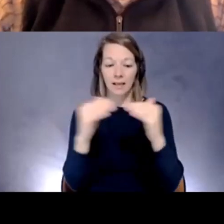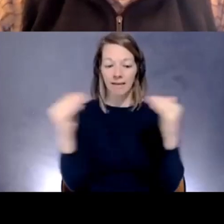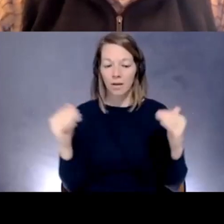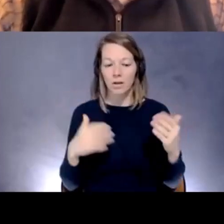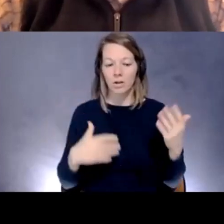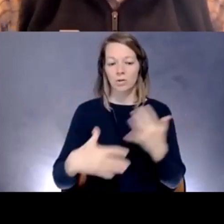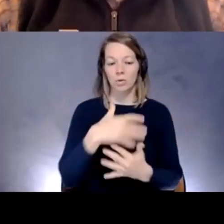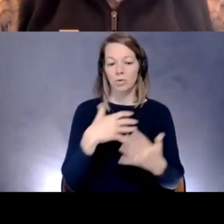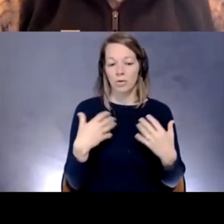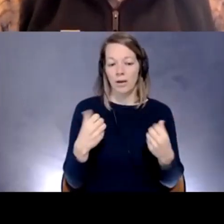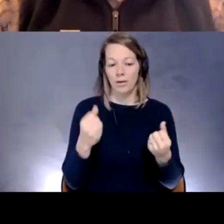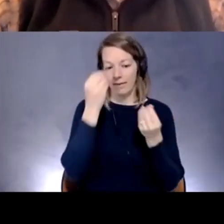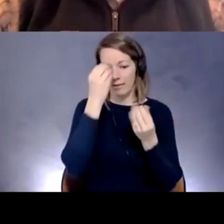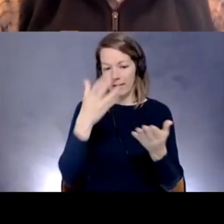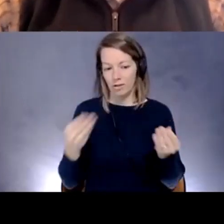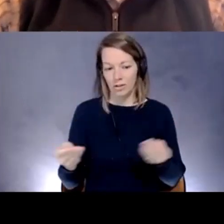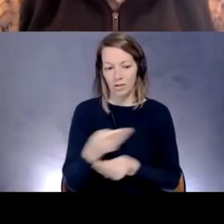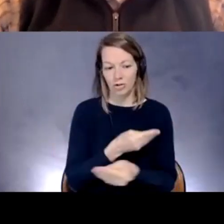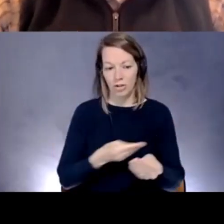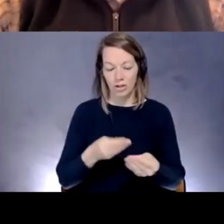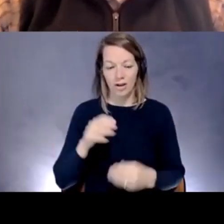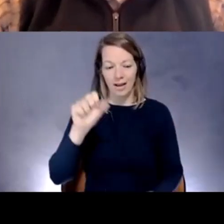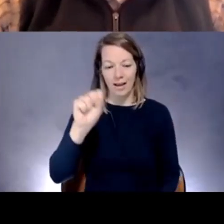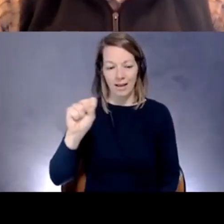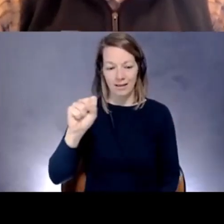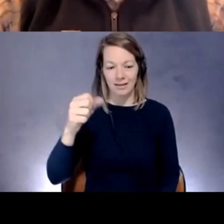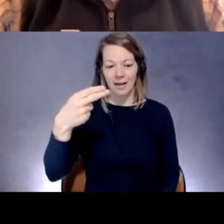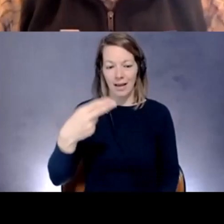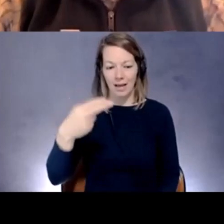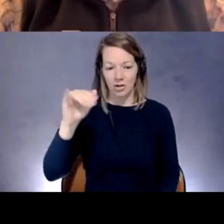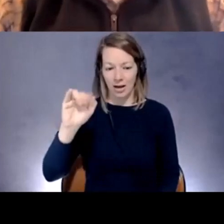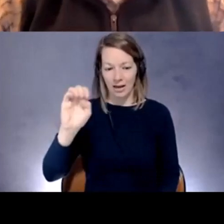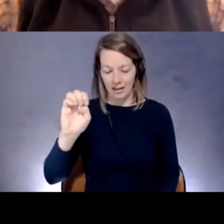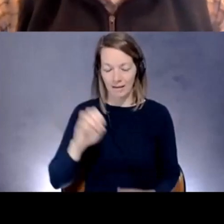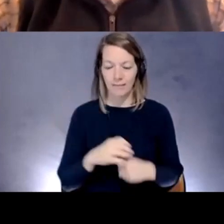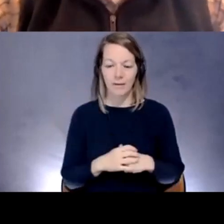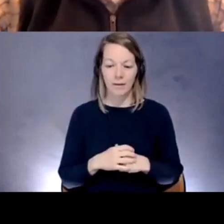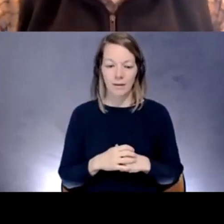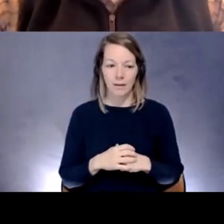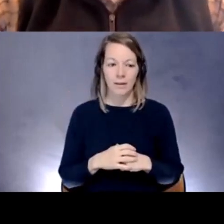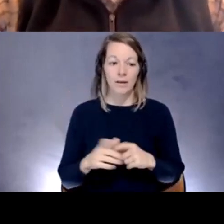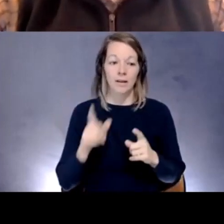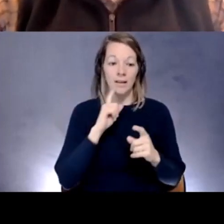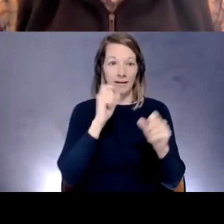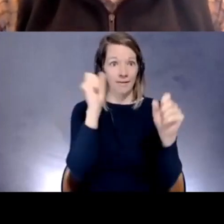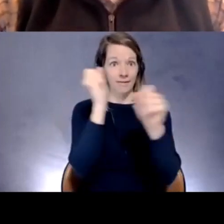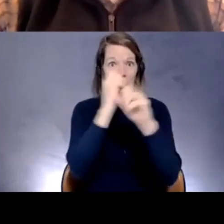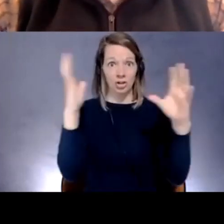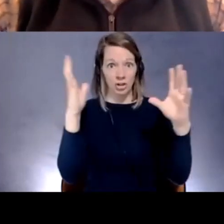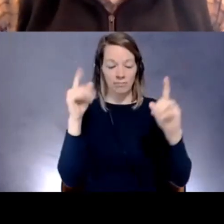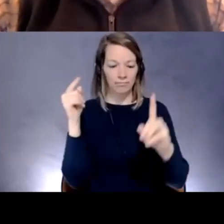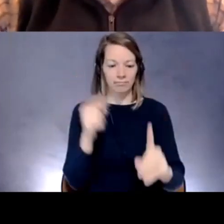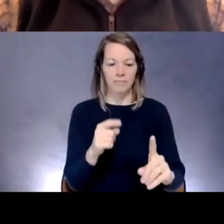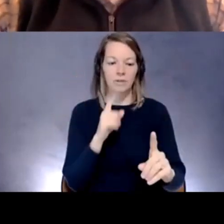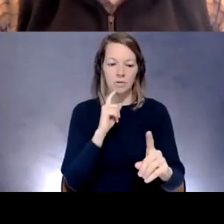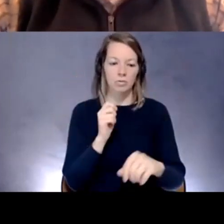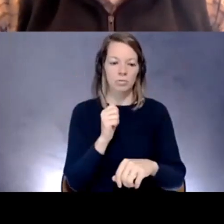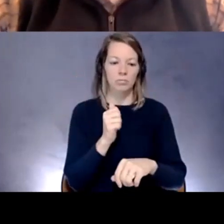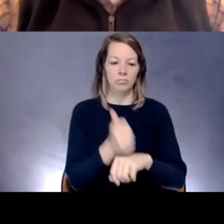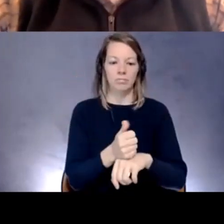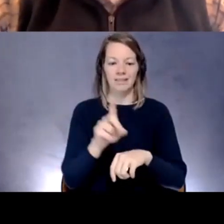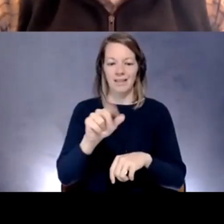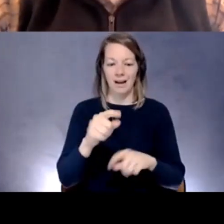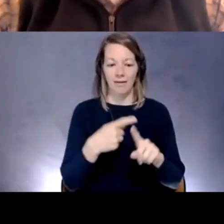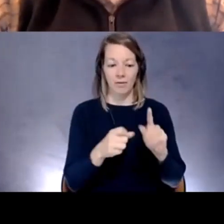Health Information Exchange, or SHIE, SHE. The vision of this effort is to enable data from